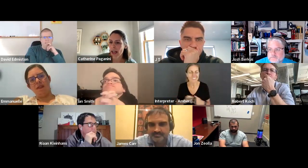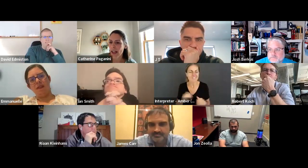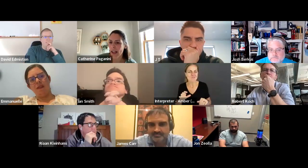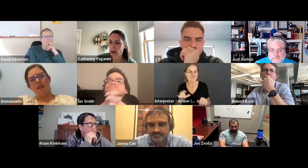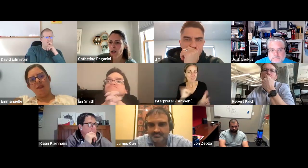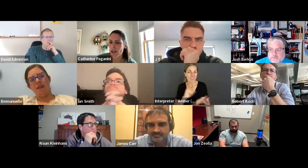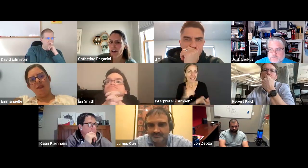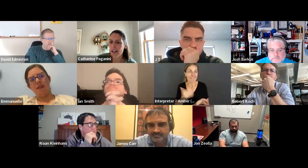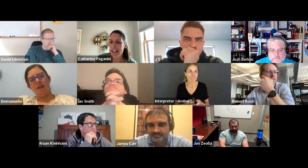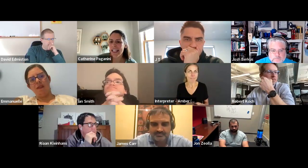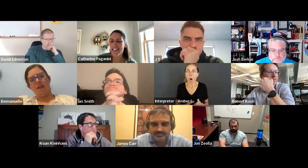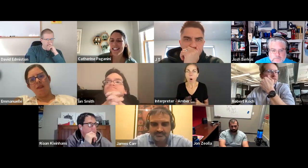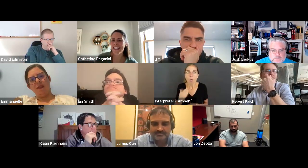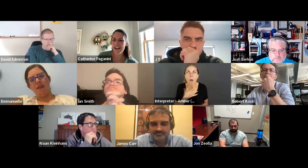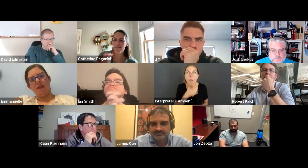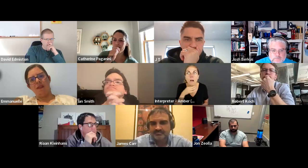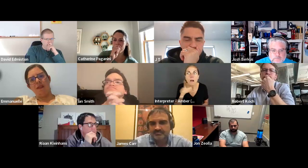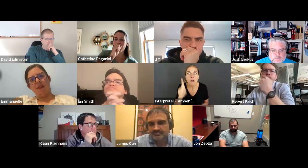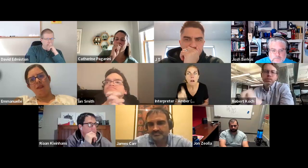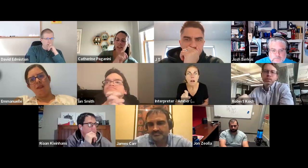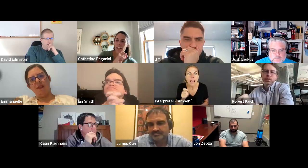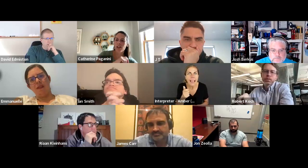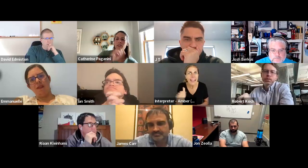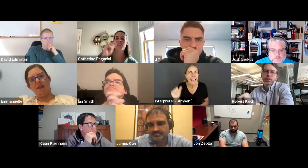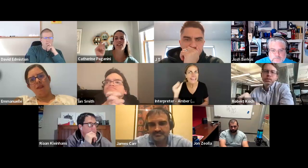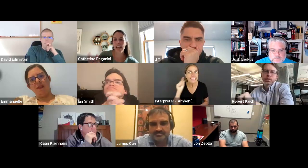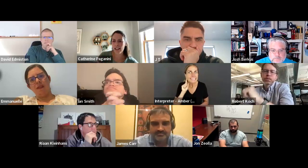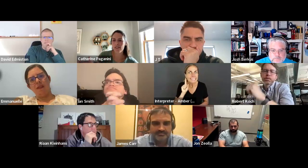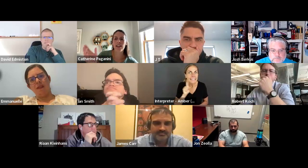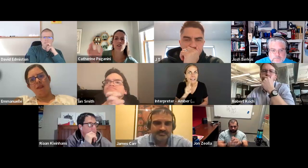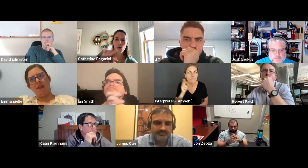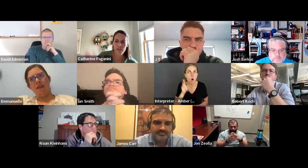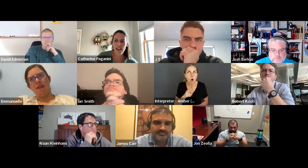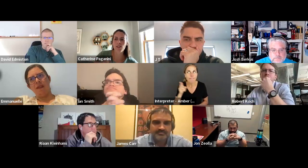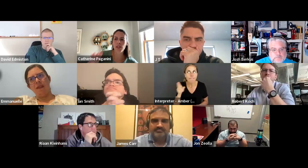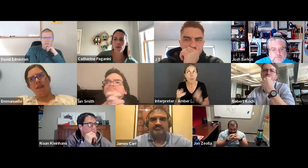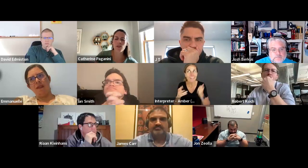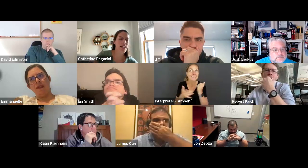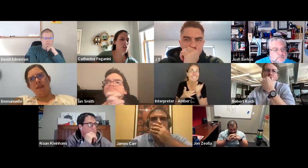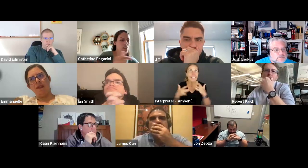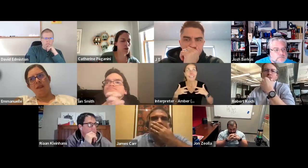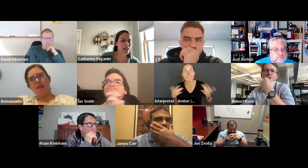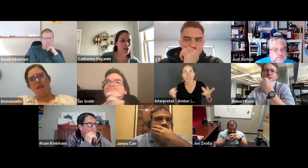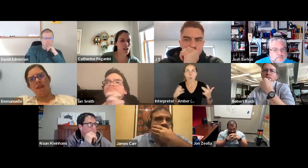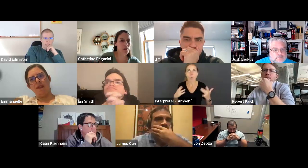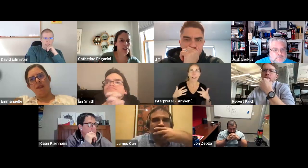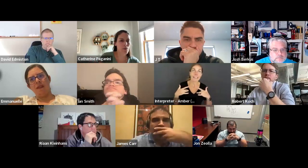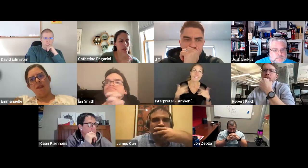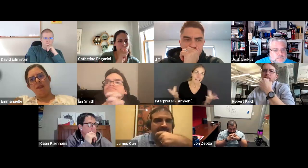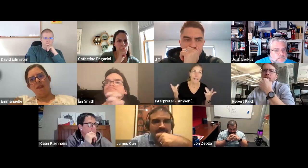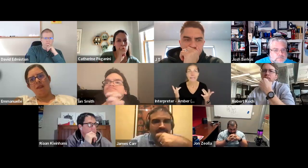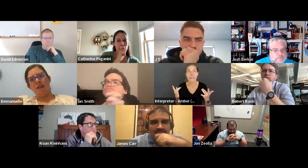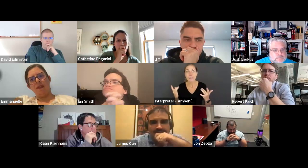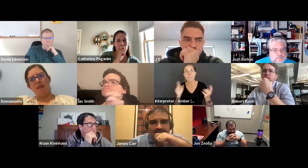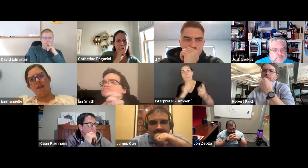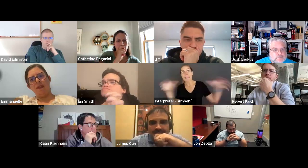And then I had a question. Are there any deaf, hard and hard of hearing tech events or events, meetup, Slack channel? We already talked about that,